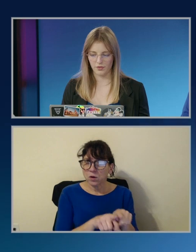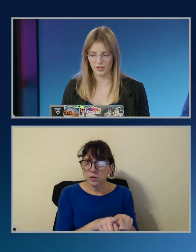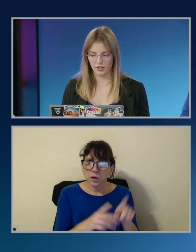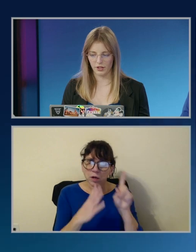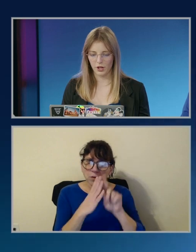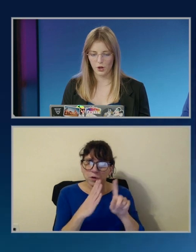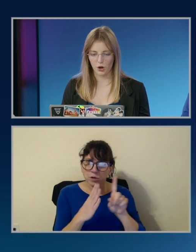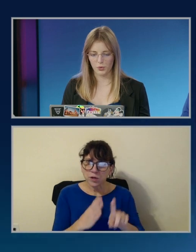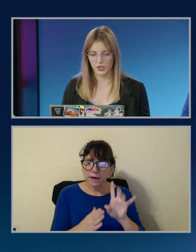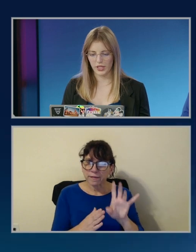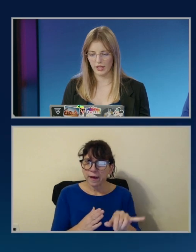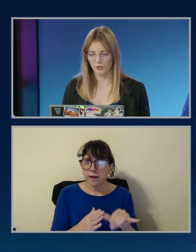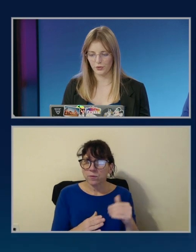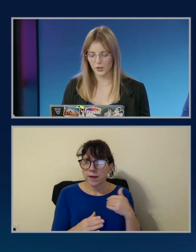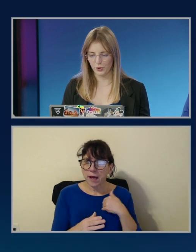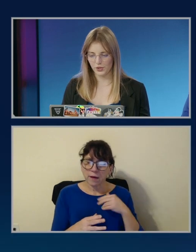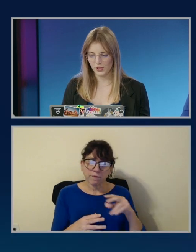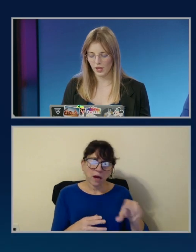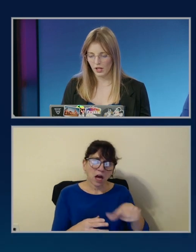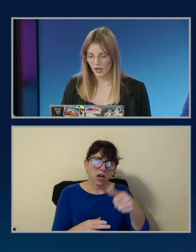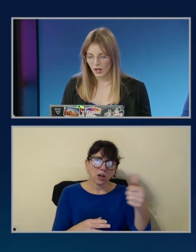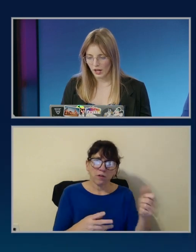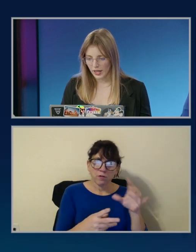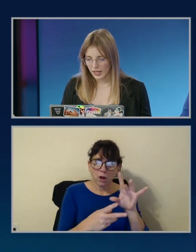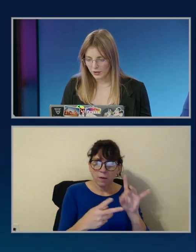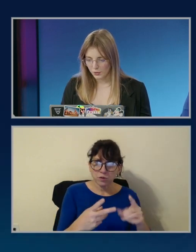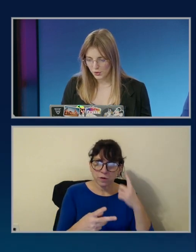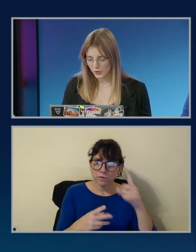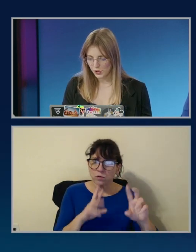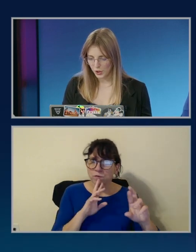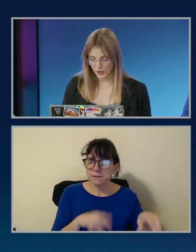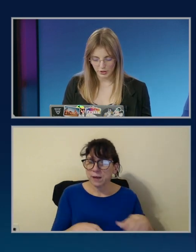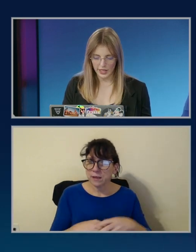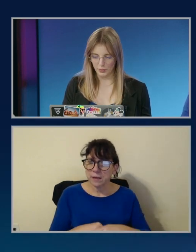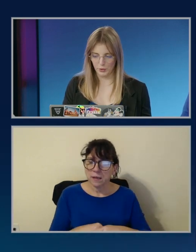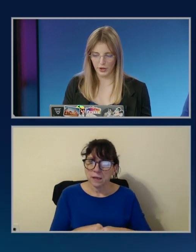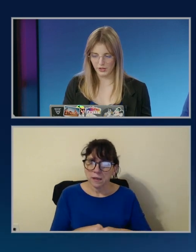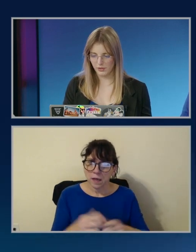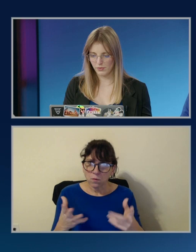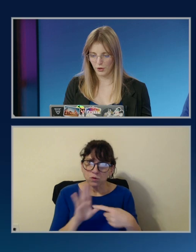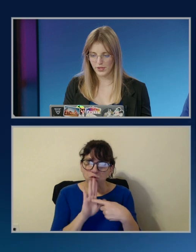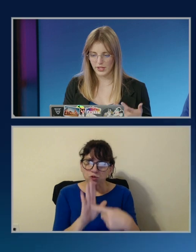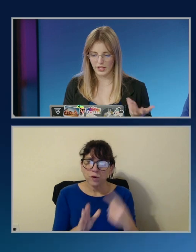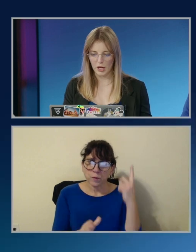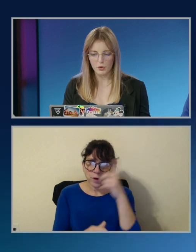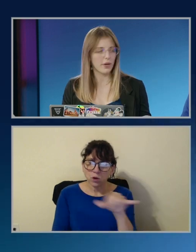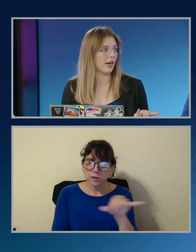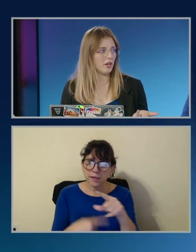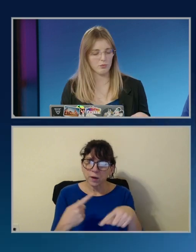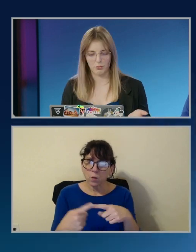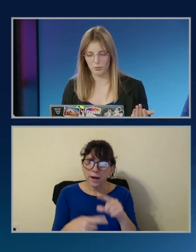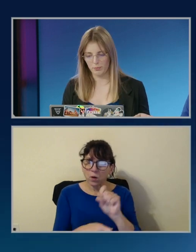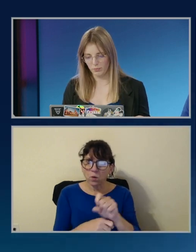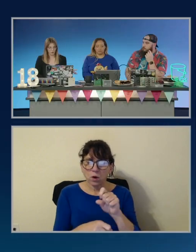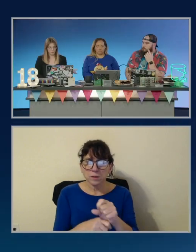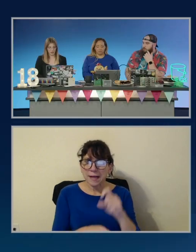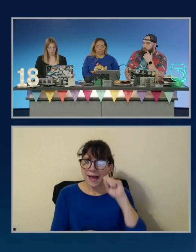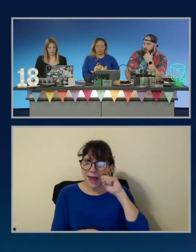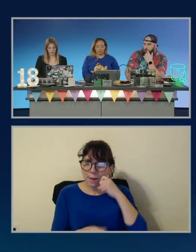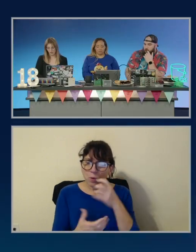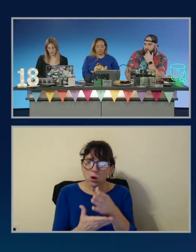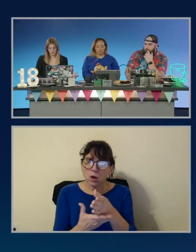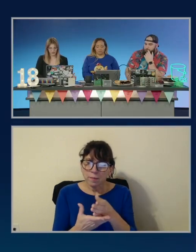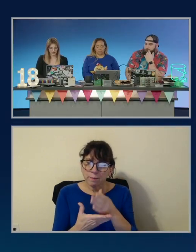also have another option here for response. I also want to show you what it looks like when it works. So obviously apple pie would not